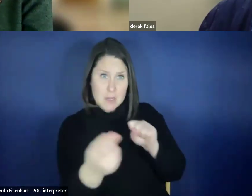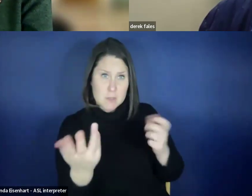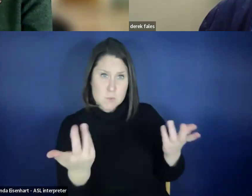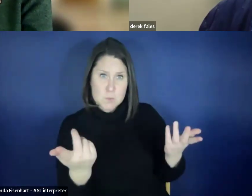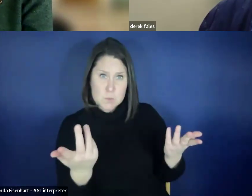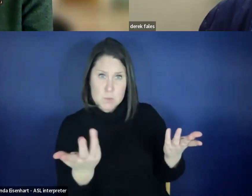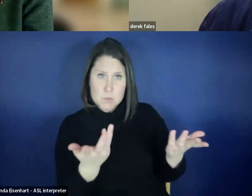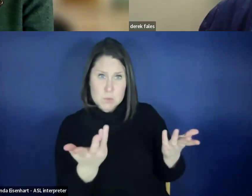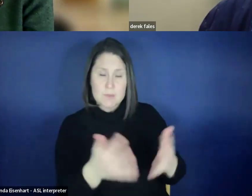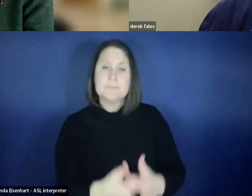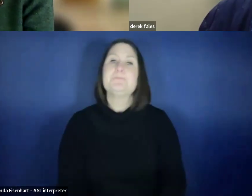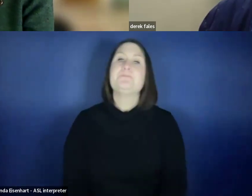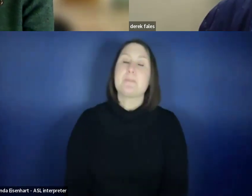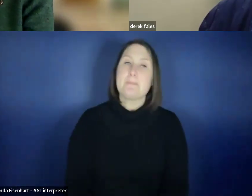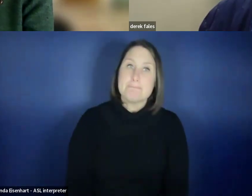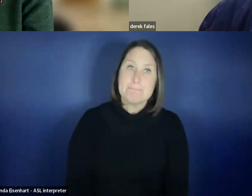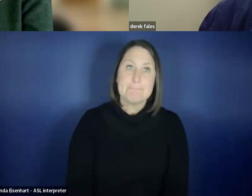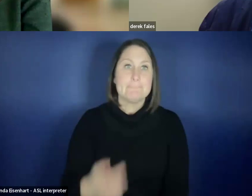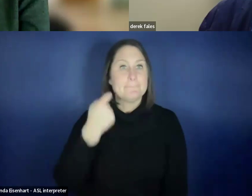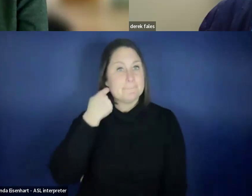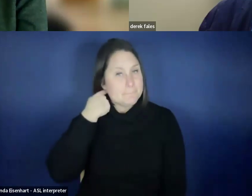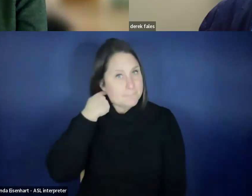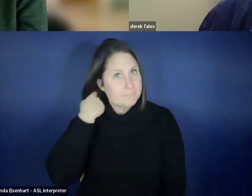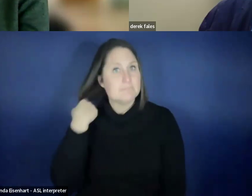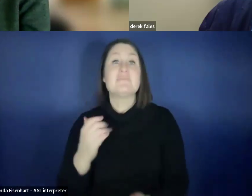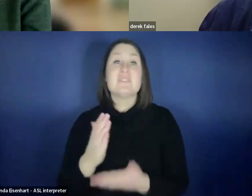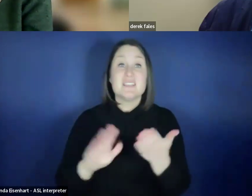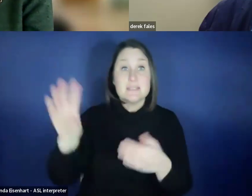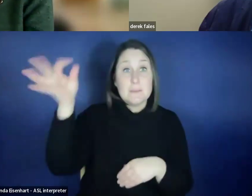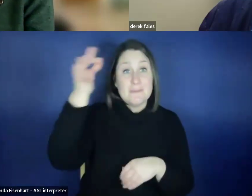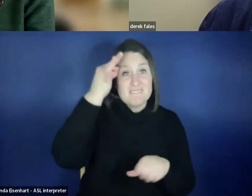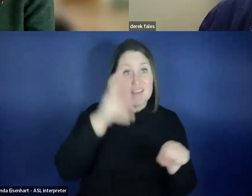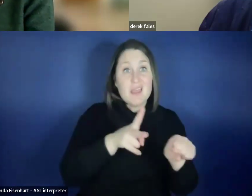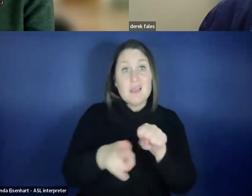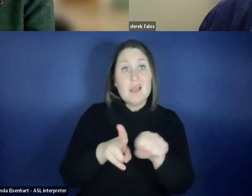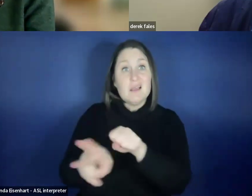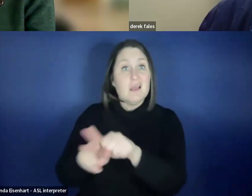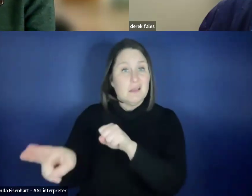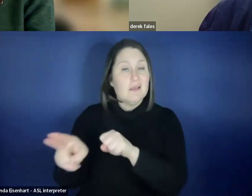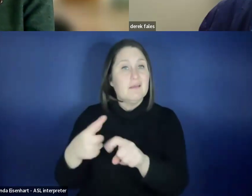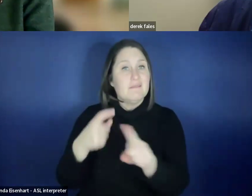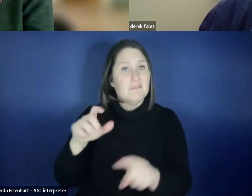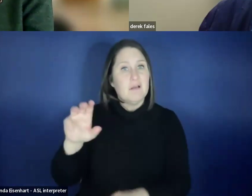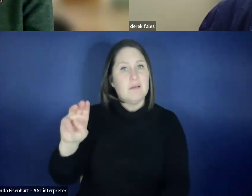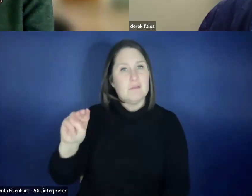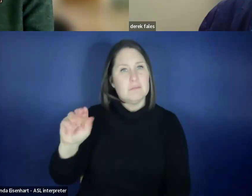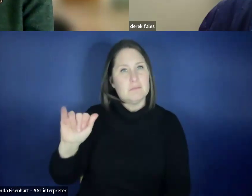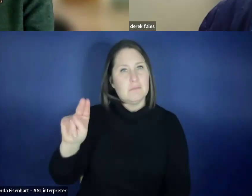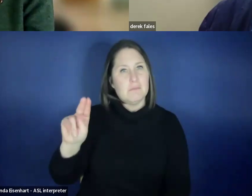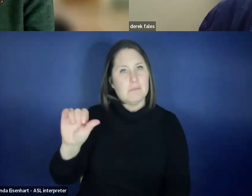say that there have been some federal cuts to Maine Care, which have been posted about on